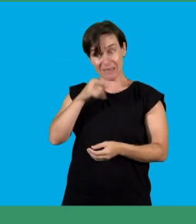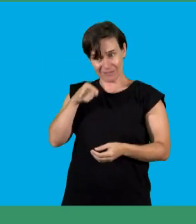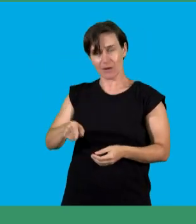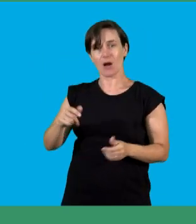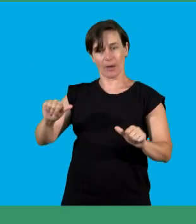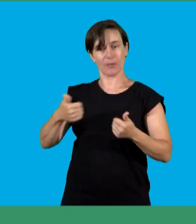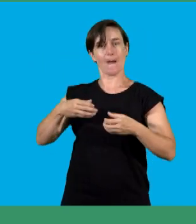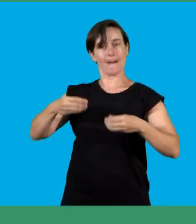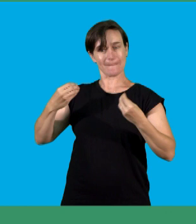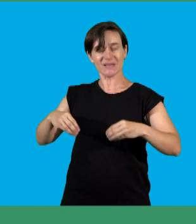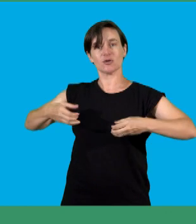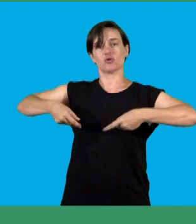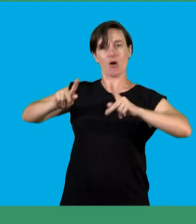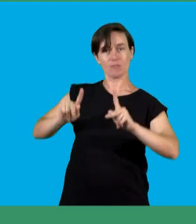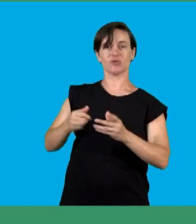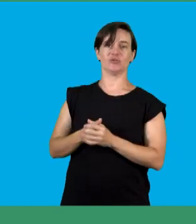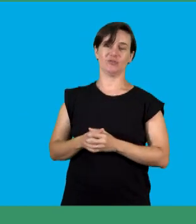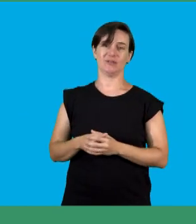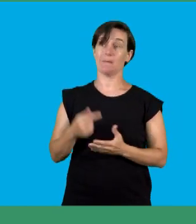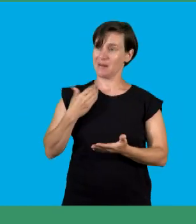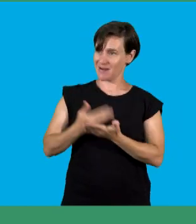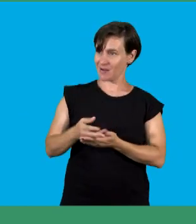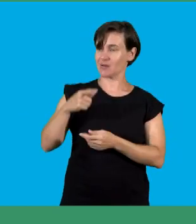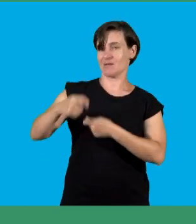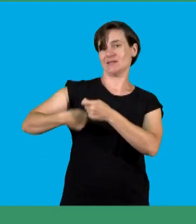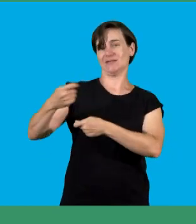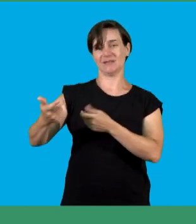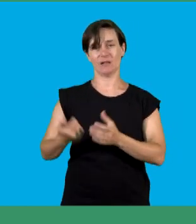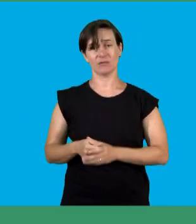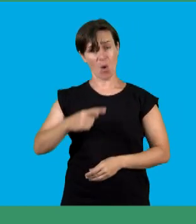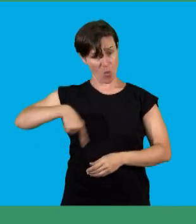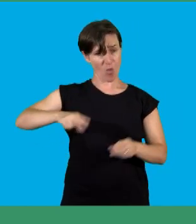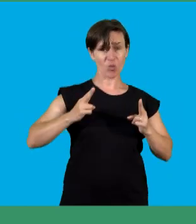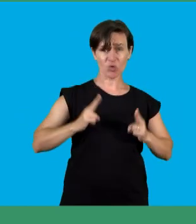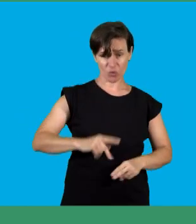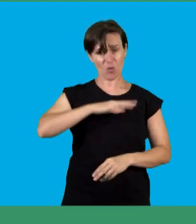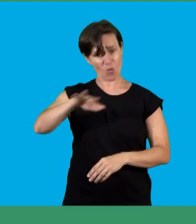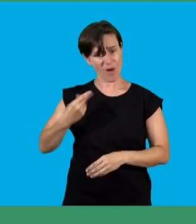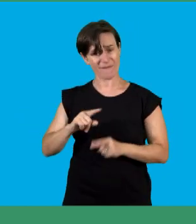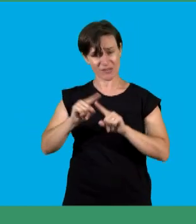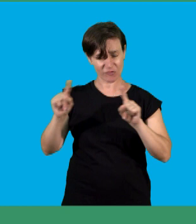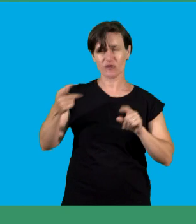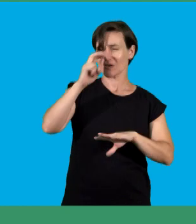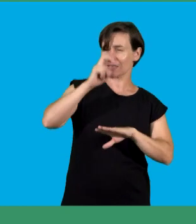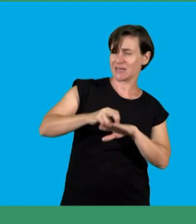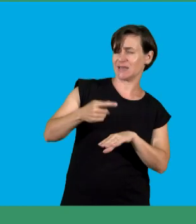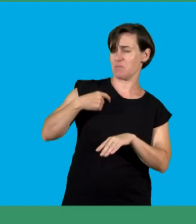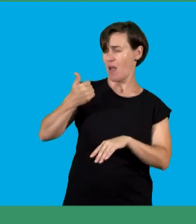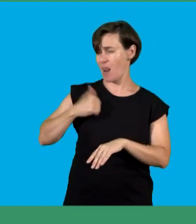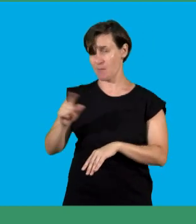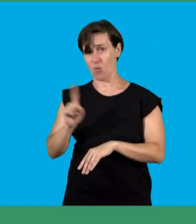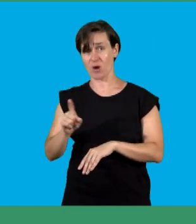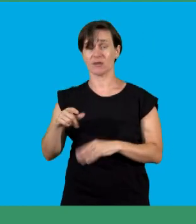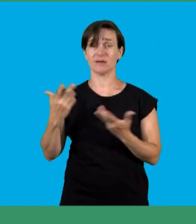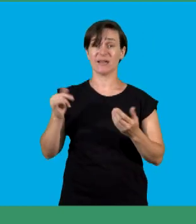is presented to fulfill those needs and desires. As human, we all have needs and desires. And if they're